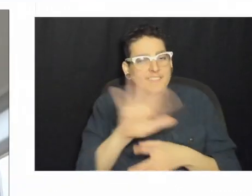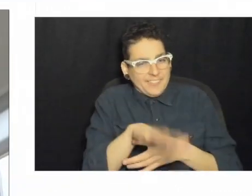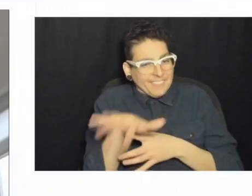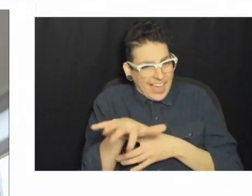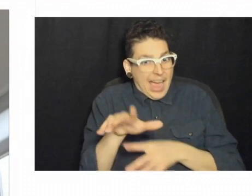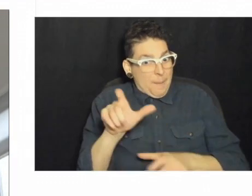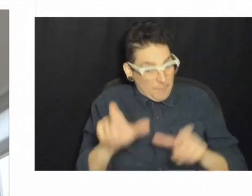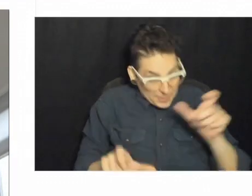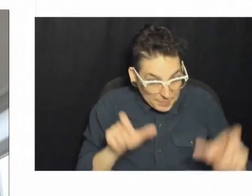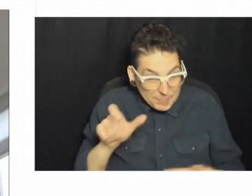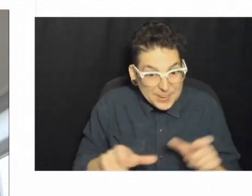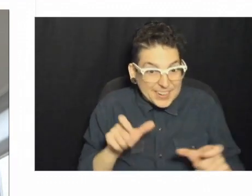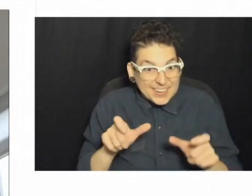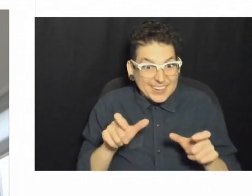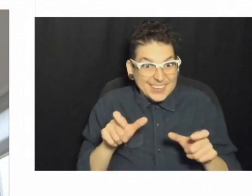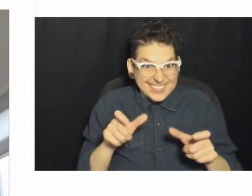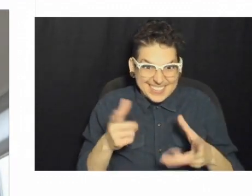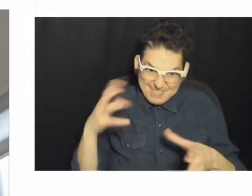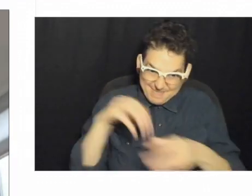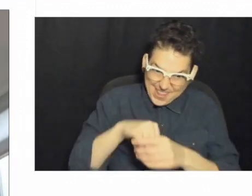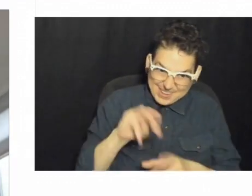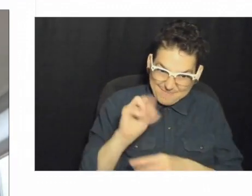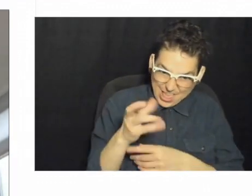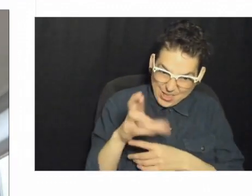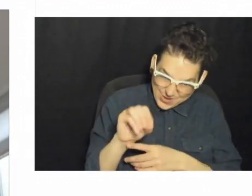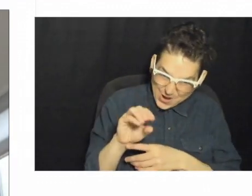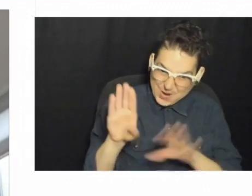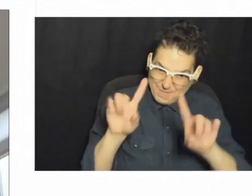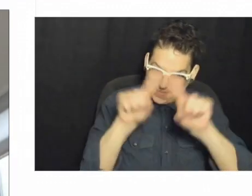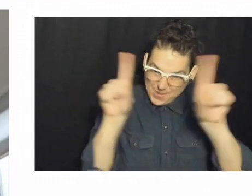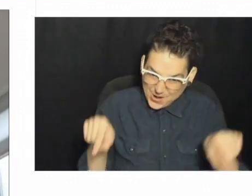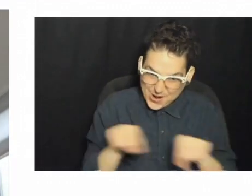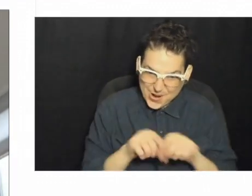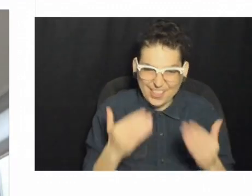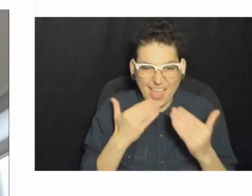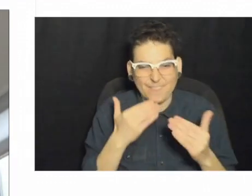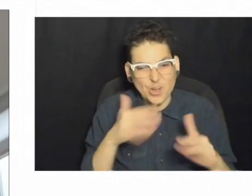your contributions and your thoughts and reflections on the workshop.